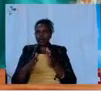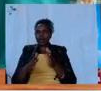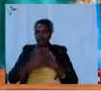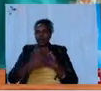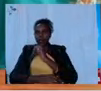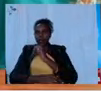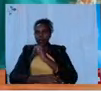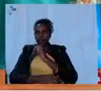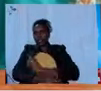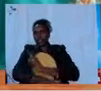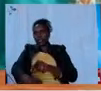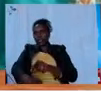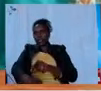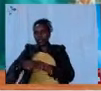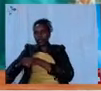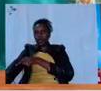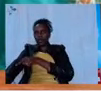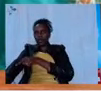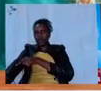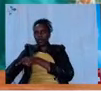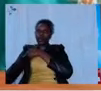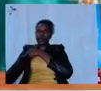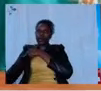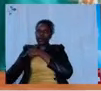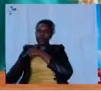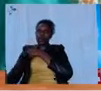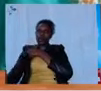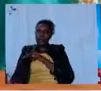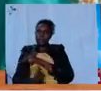Savior all the day long.